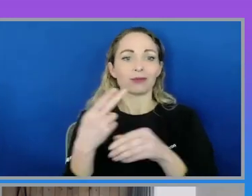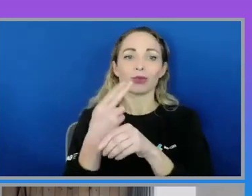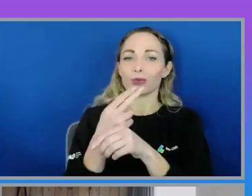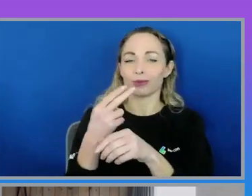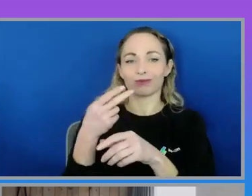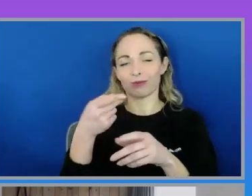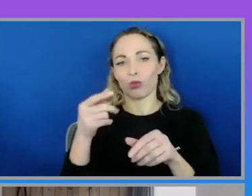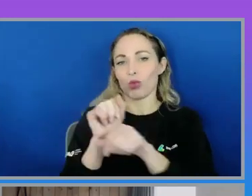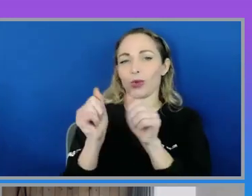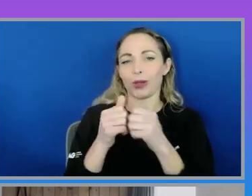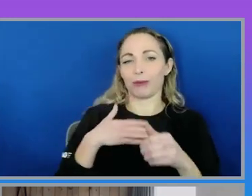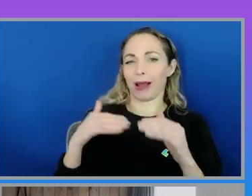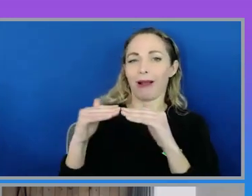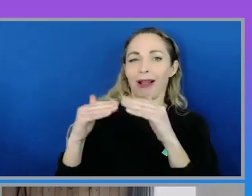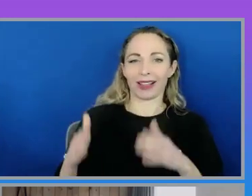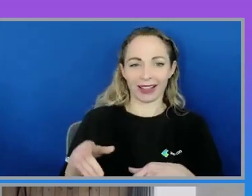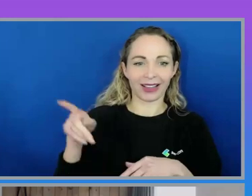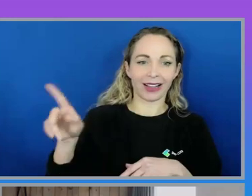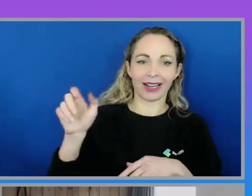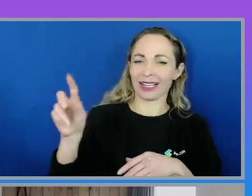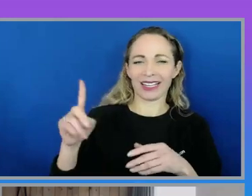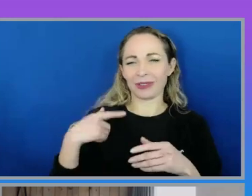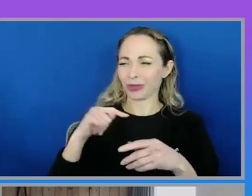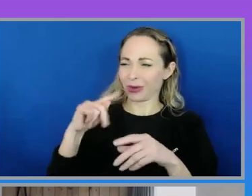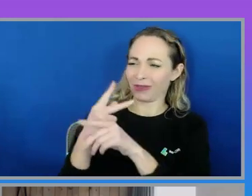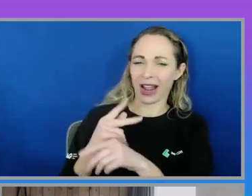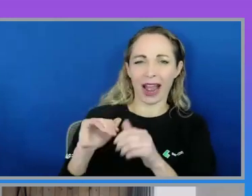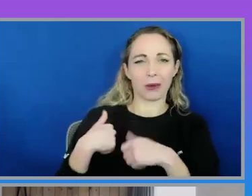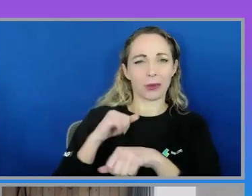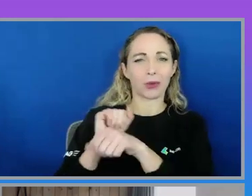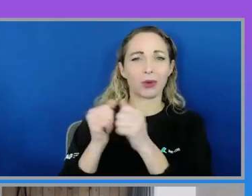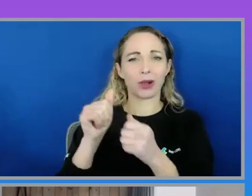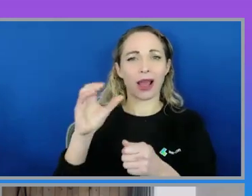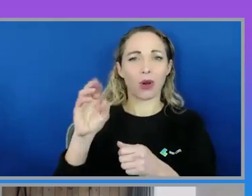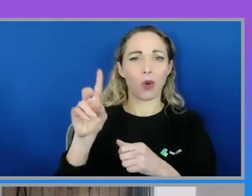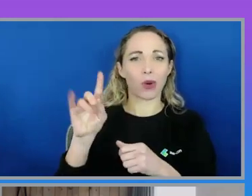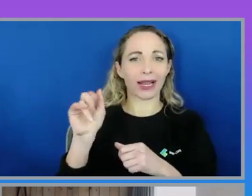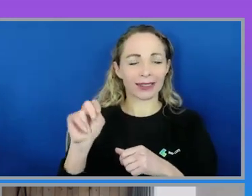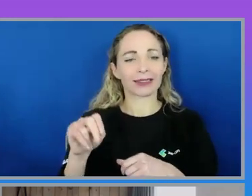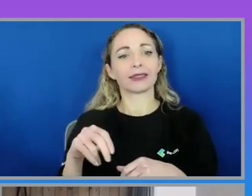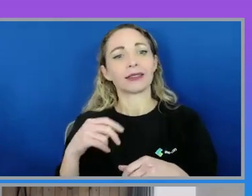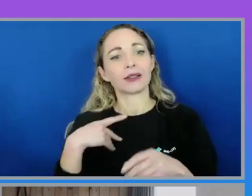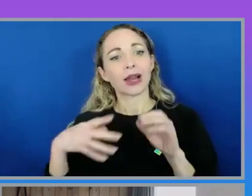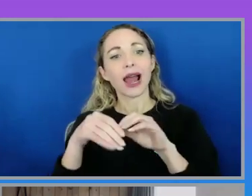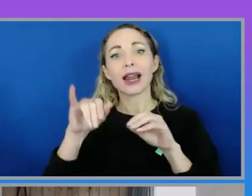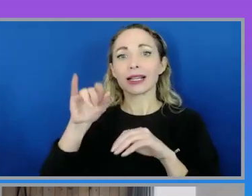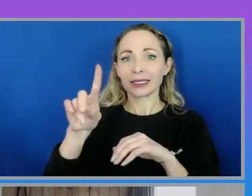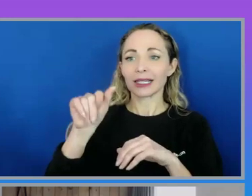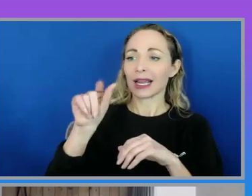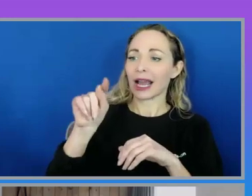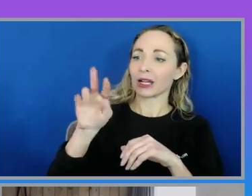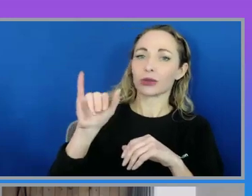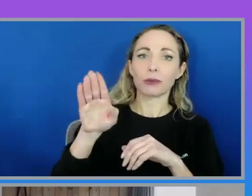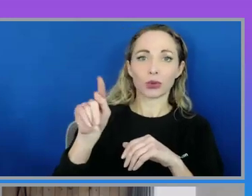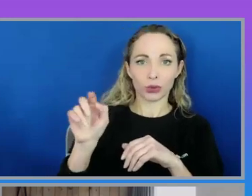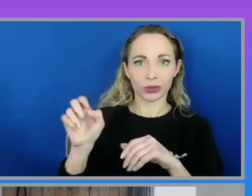kind of how do we work with this accordion. Now, by adding an ID attribute